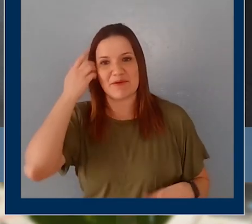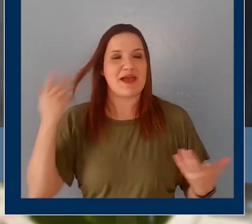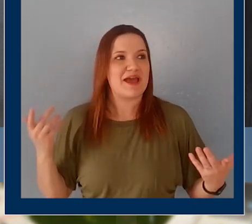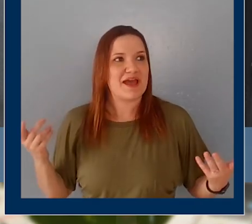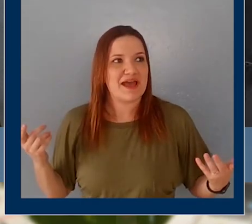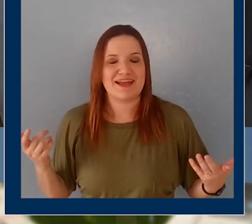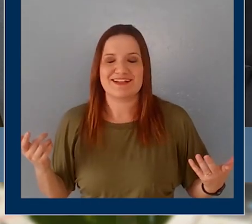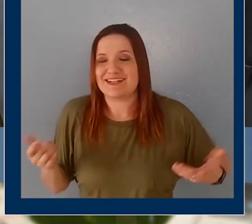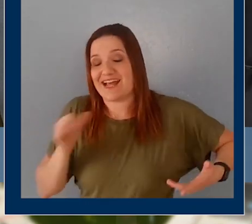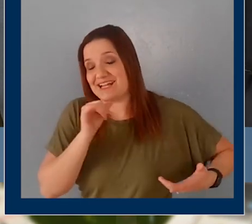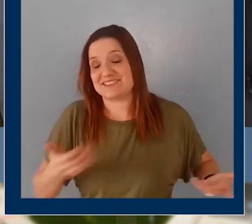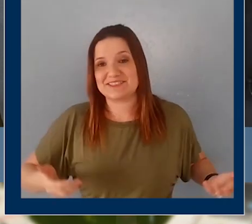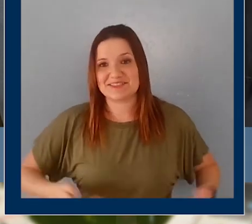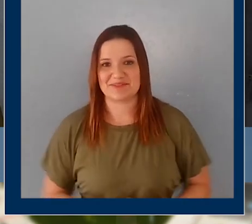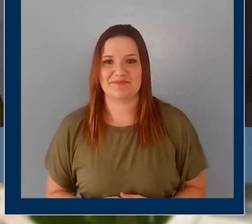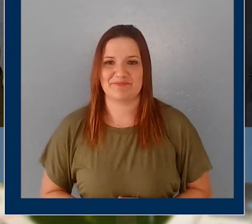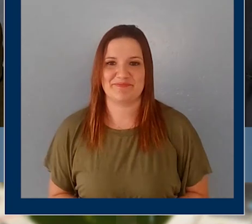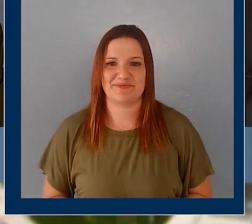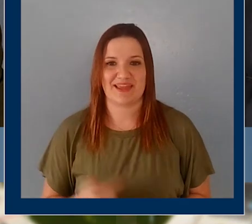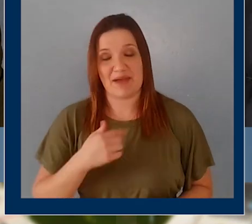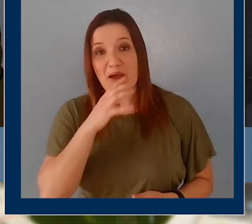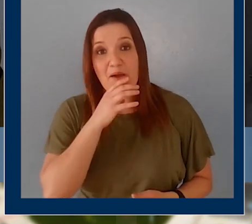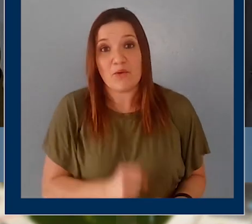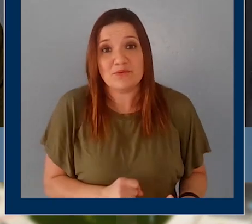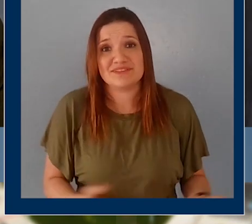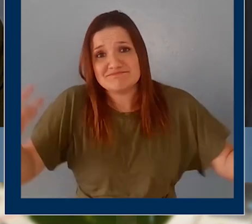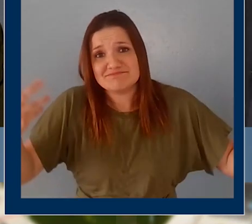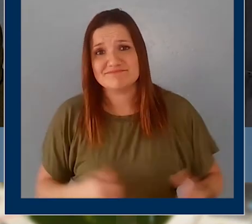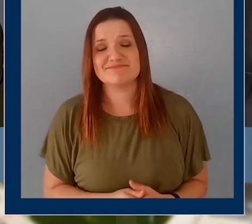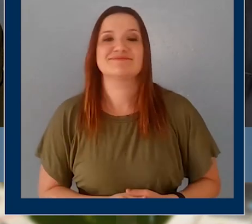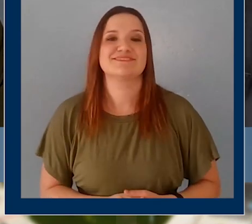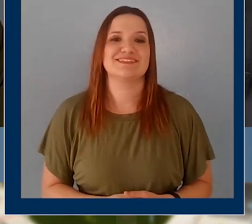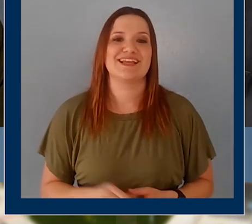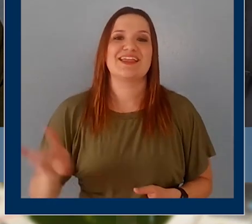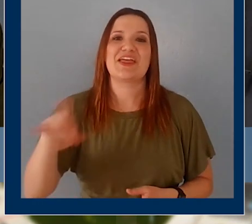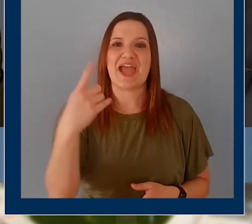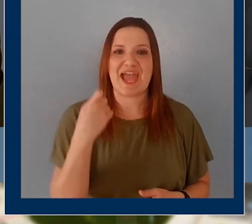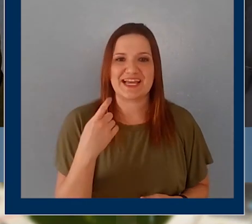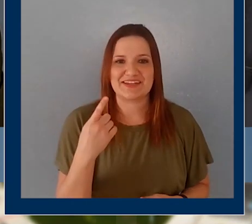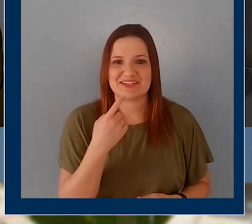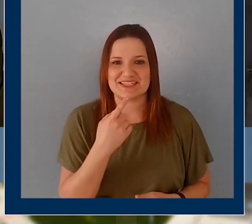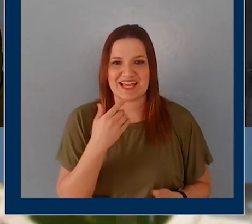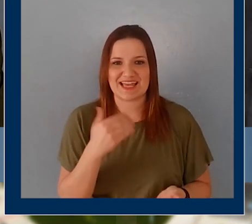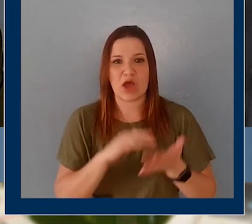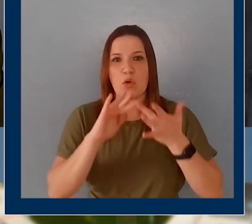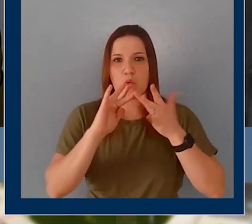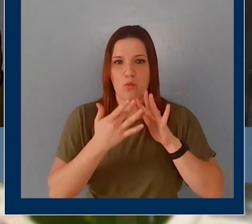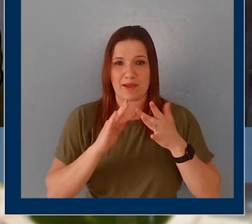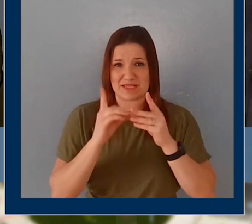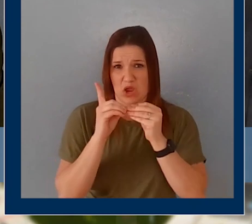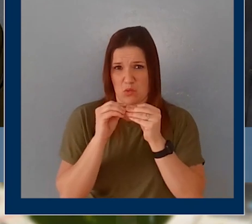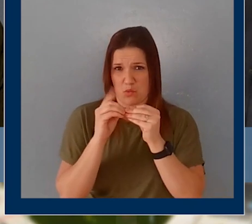the COVID-19.Tulare County. Yes. And we're going to, okay. It is in the chat